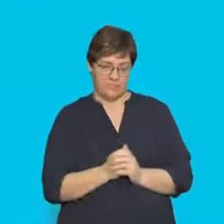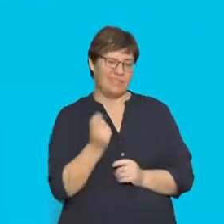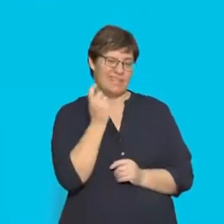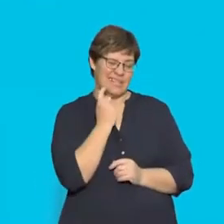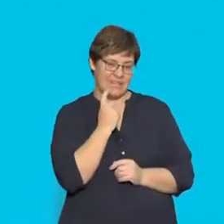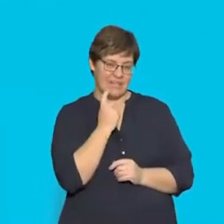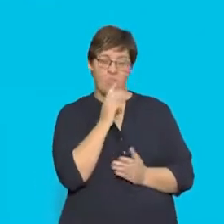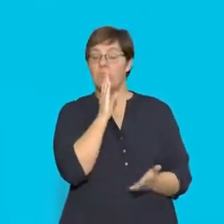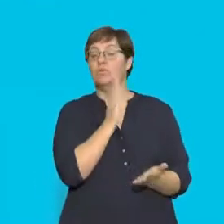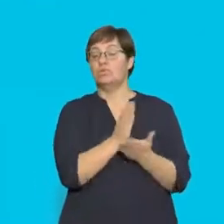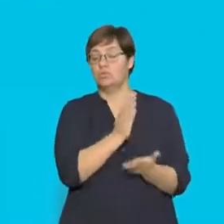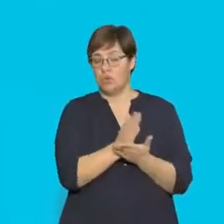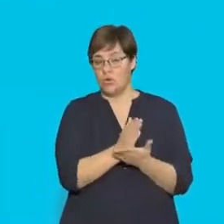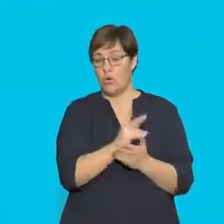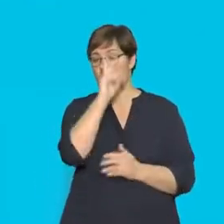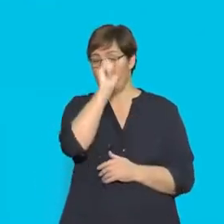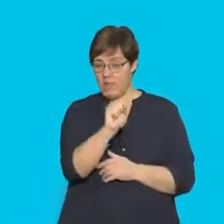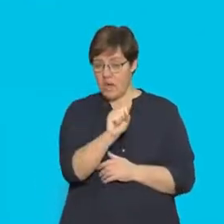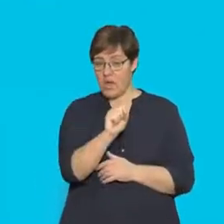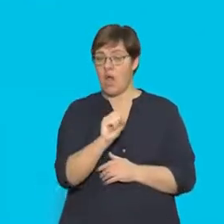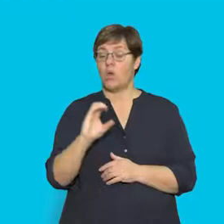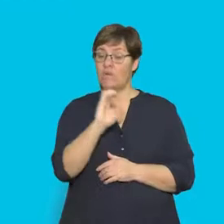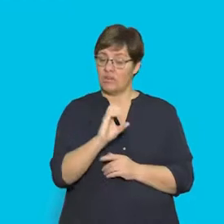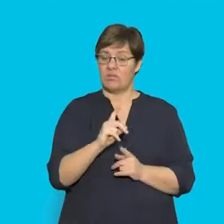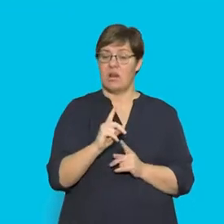must make sure that you remember what conventional current is.